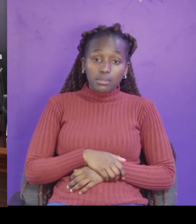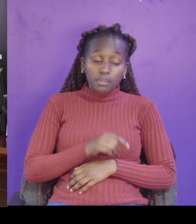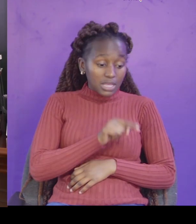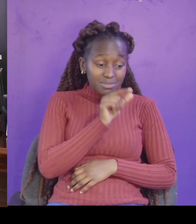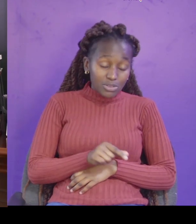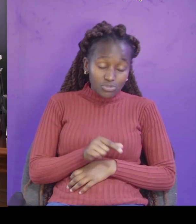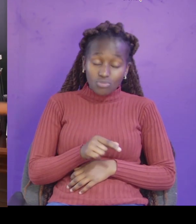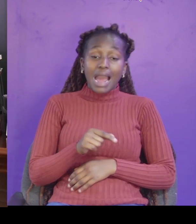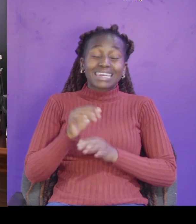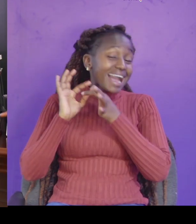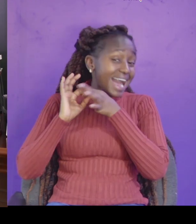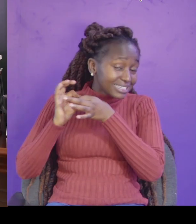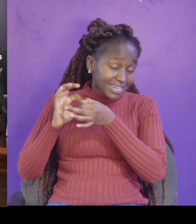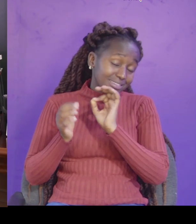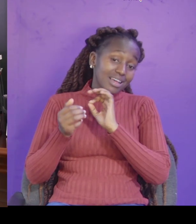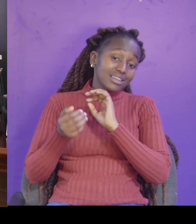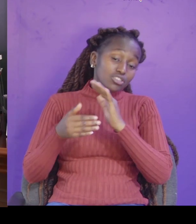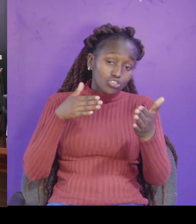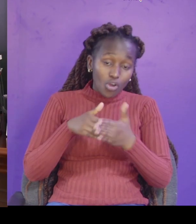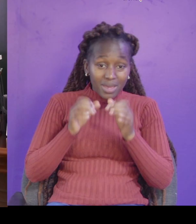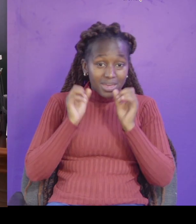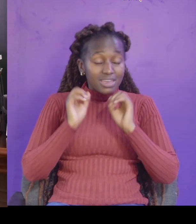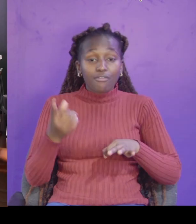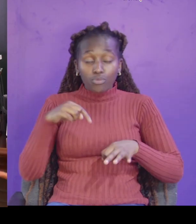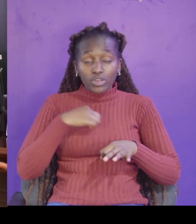this money, people